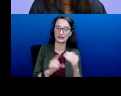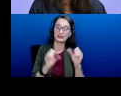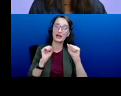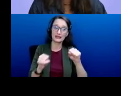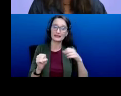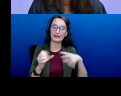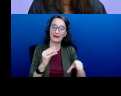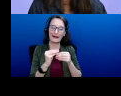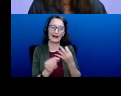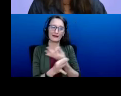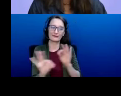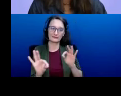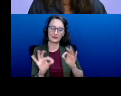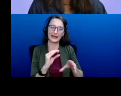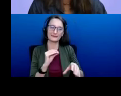is.